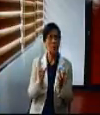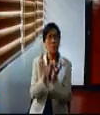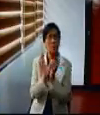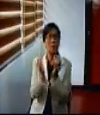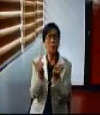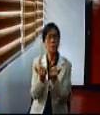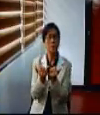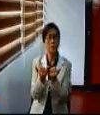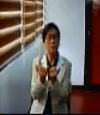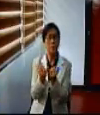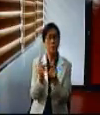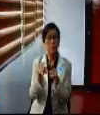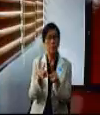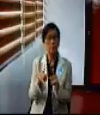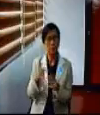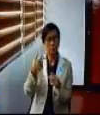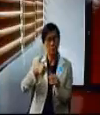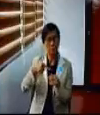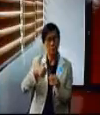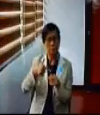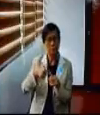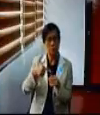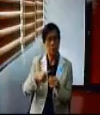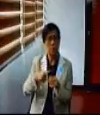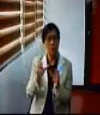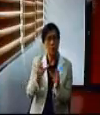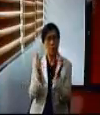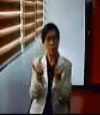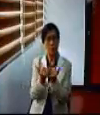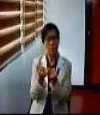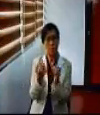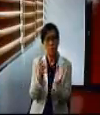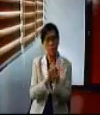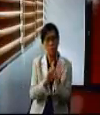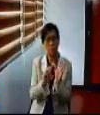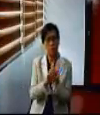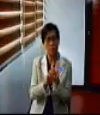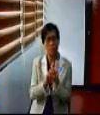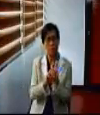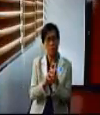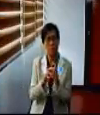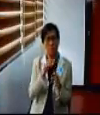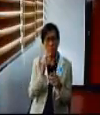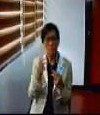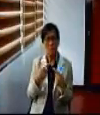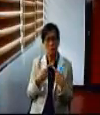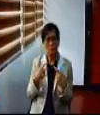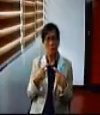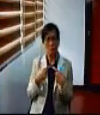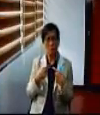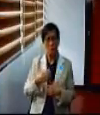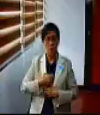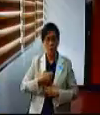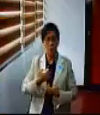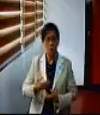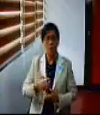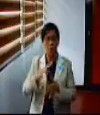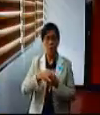corporations, fossil fuel corporations, for example, would not have an expressed